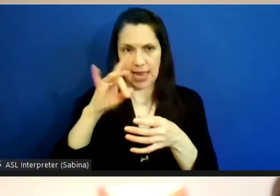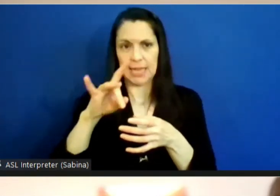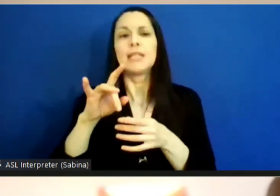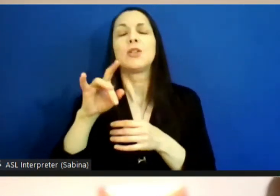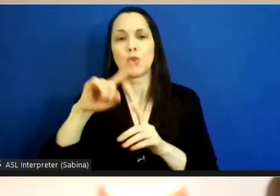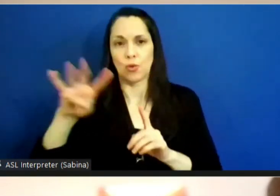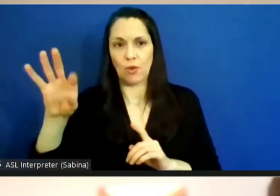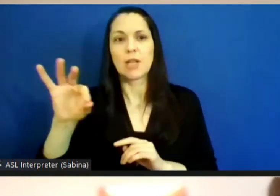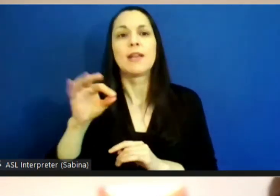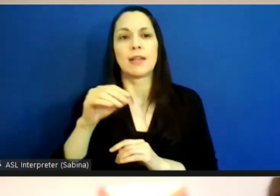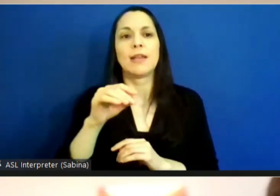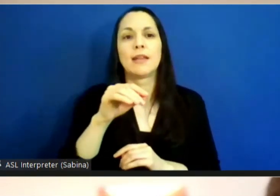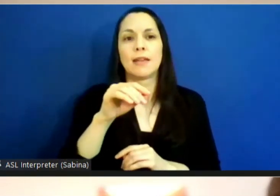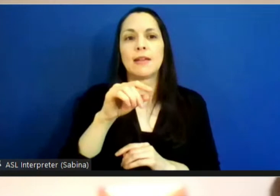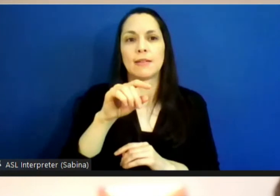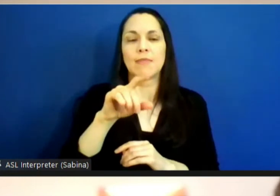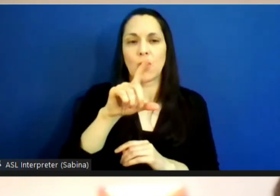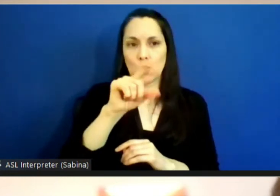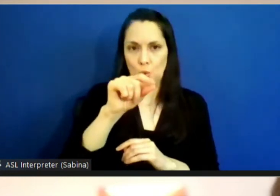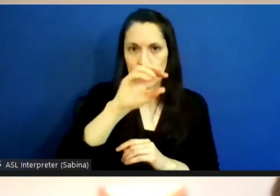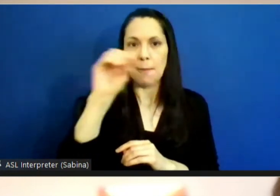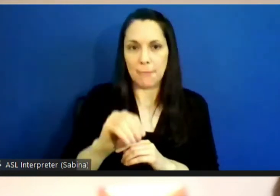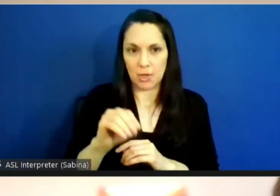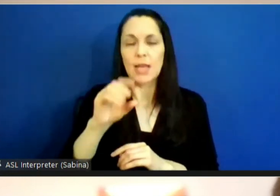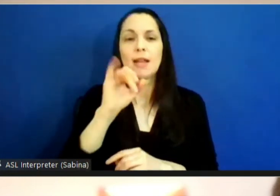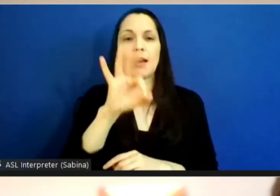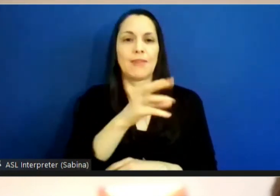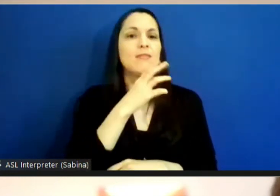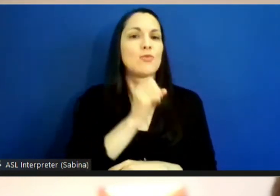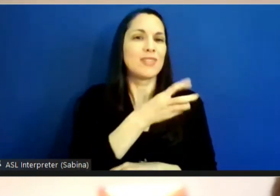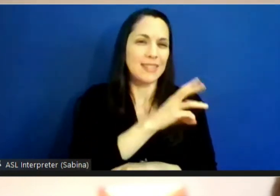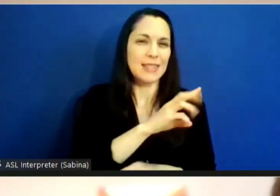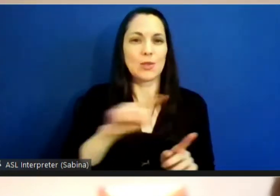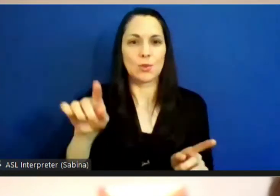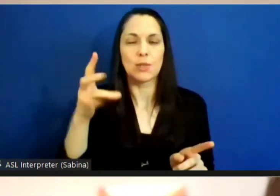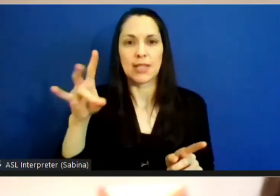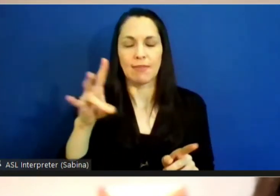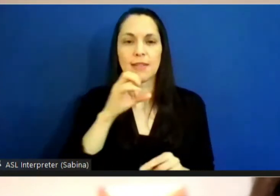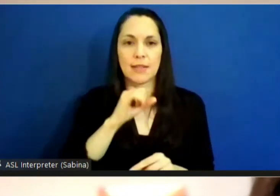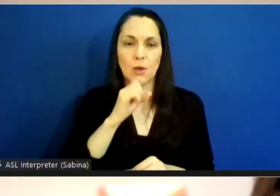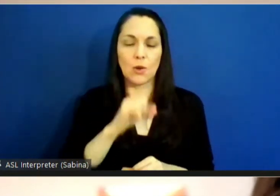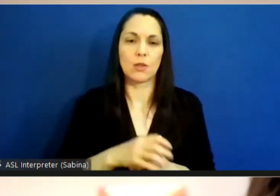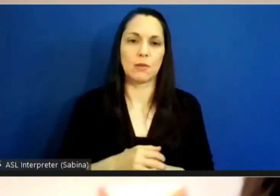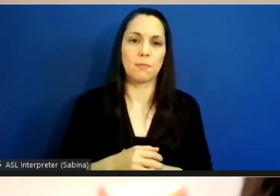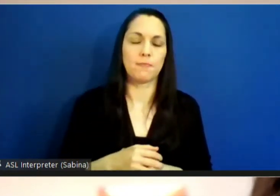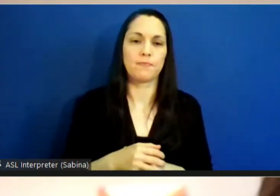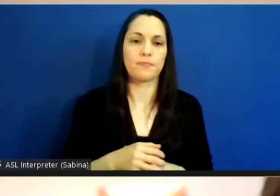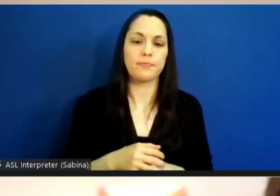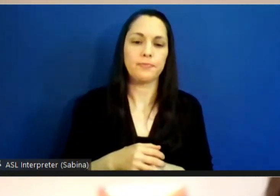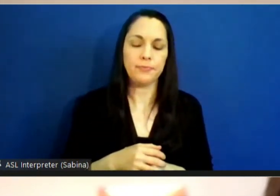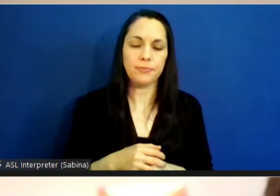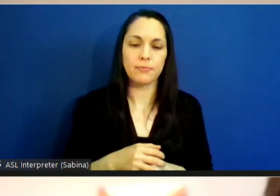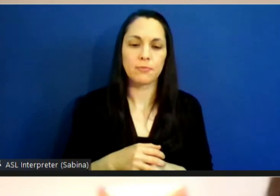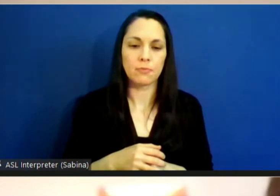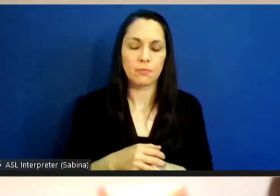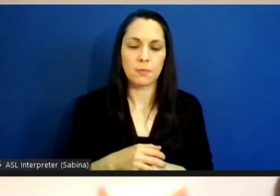21% of our 16 to 17-year-olds. Our equity